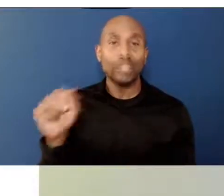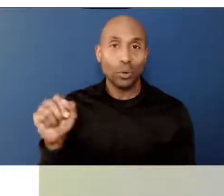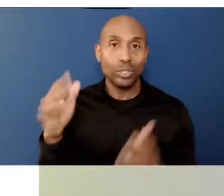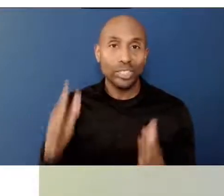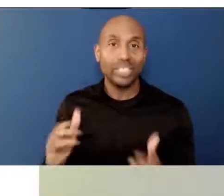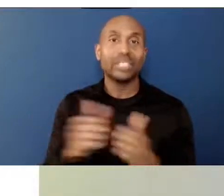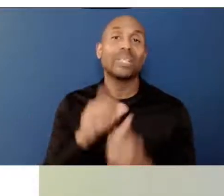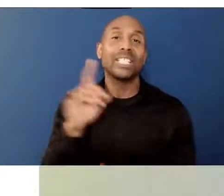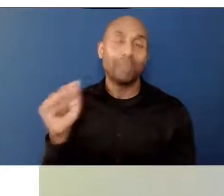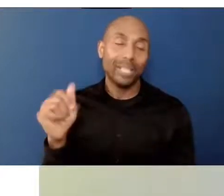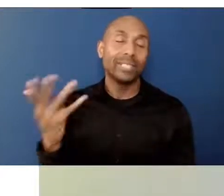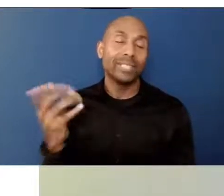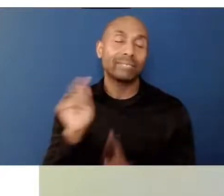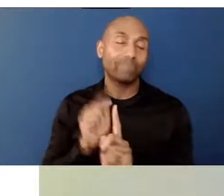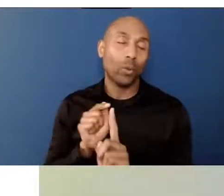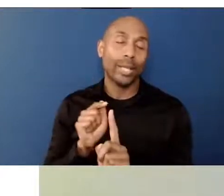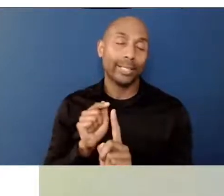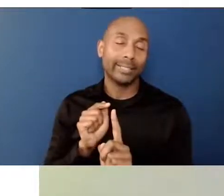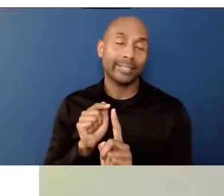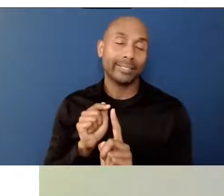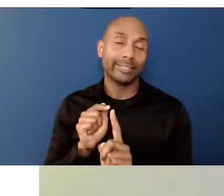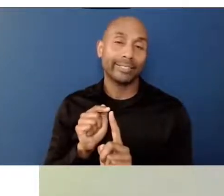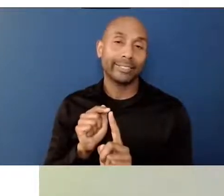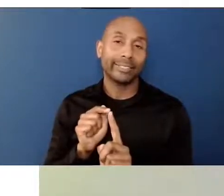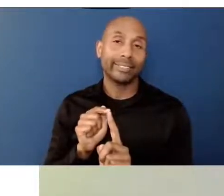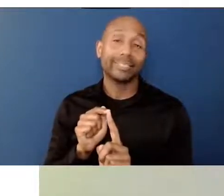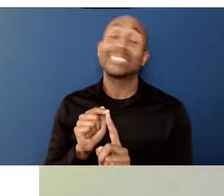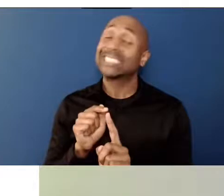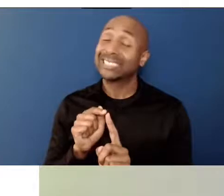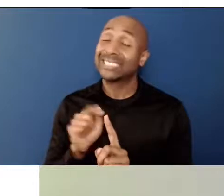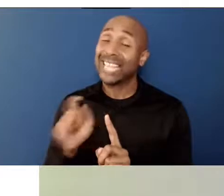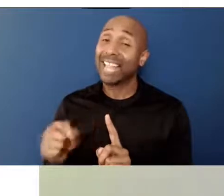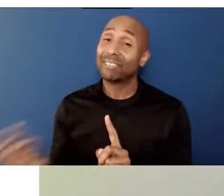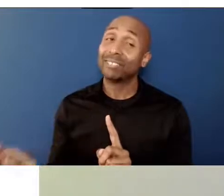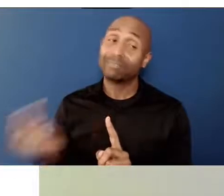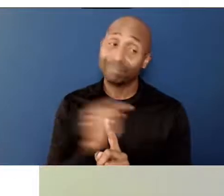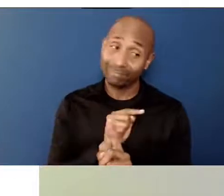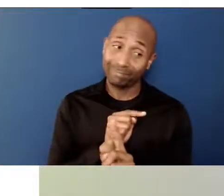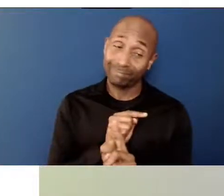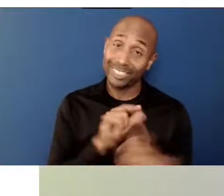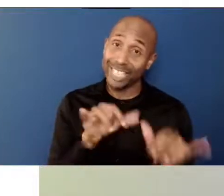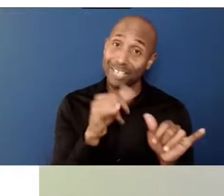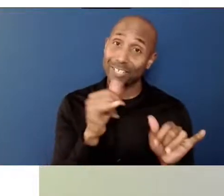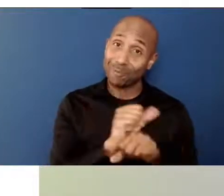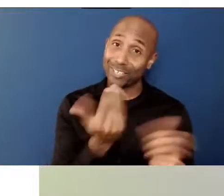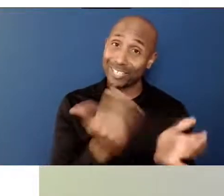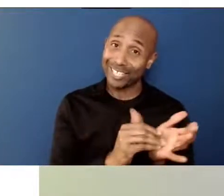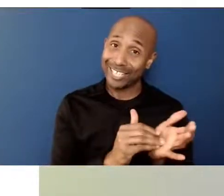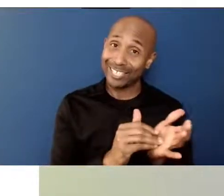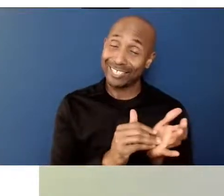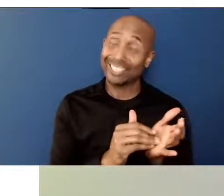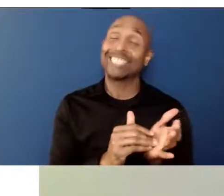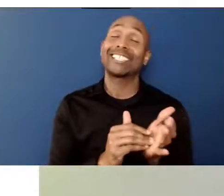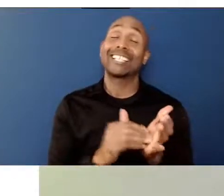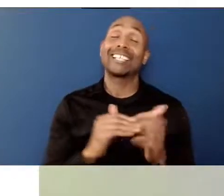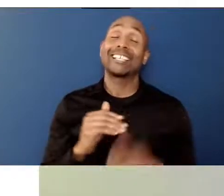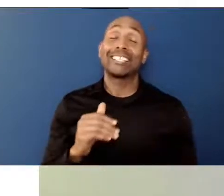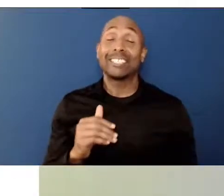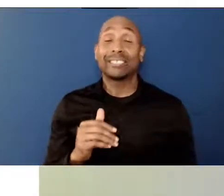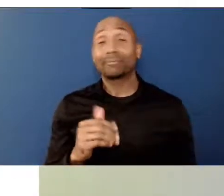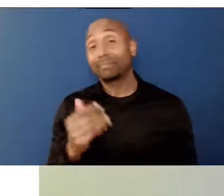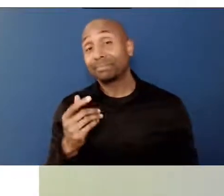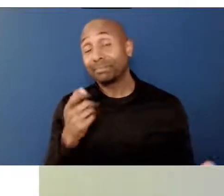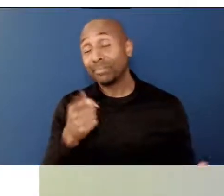back to, again, see, I'm going to go back there to the standards work, because really the work that we're trying to do is you're going to